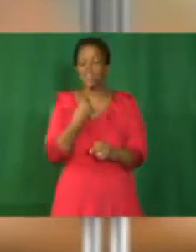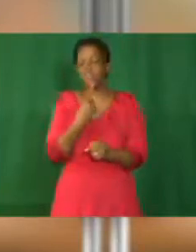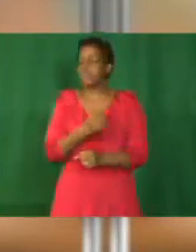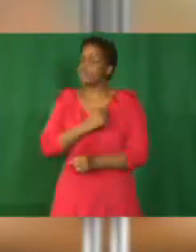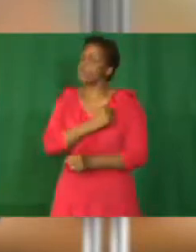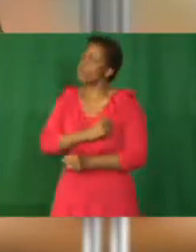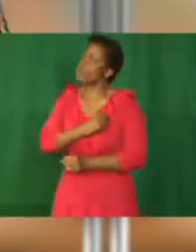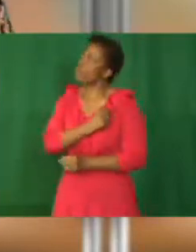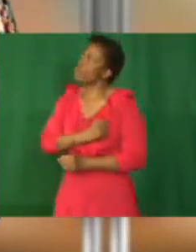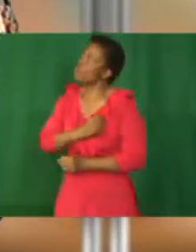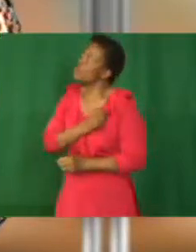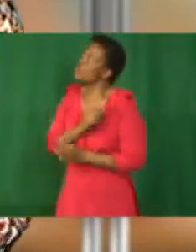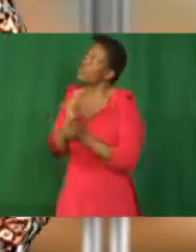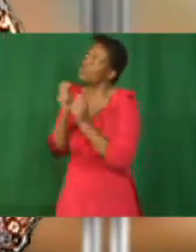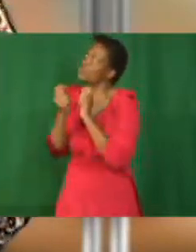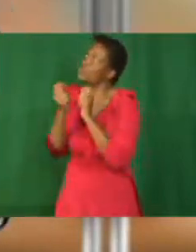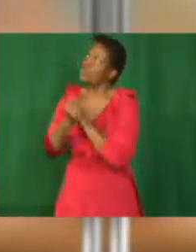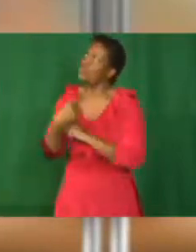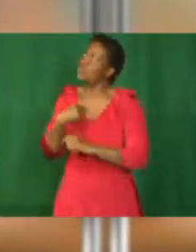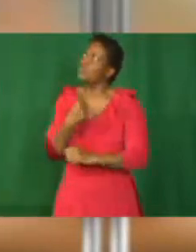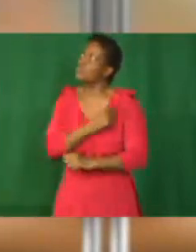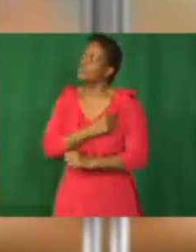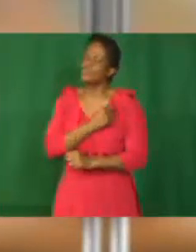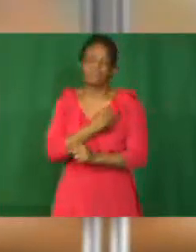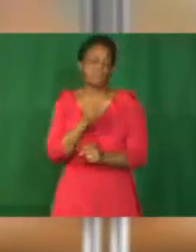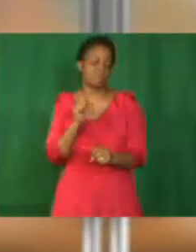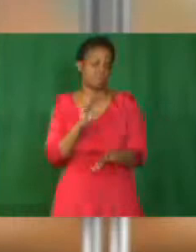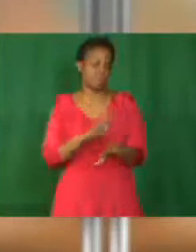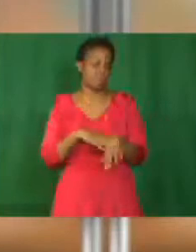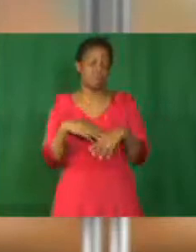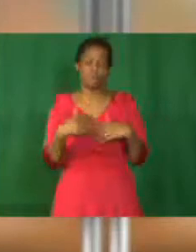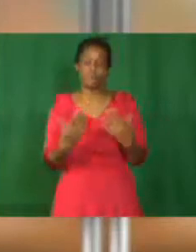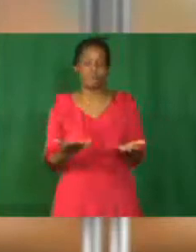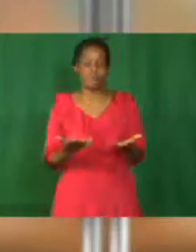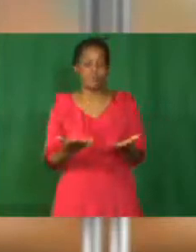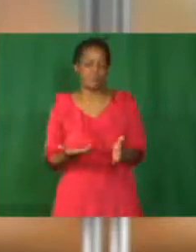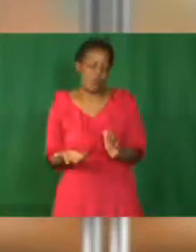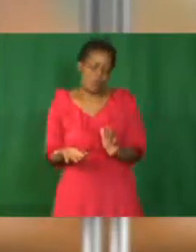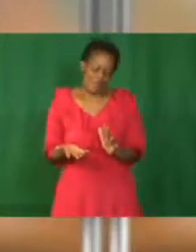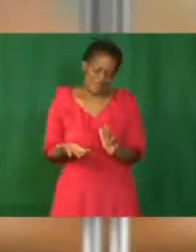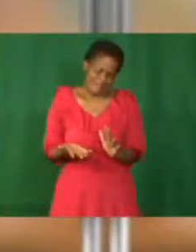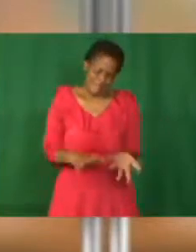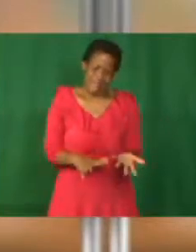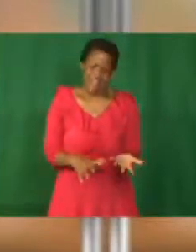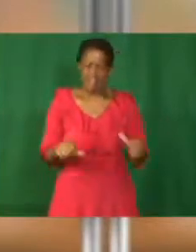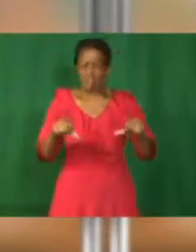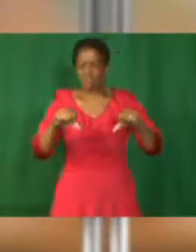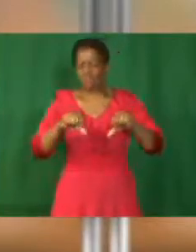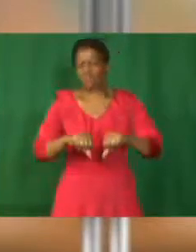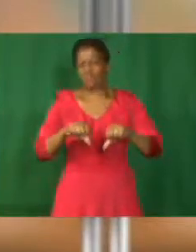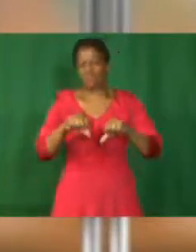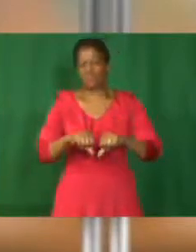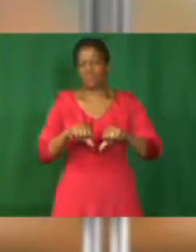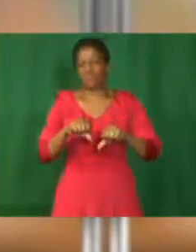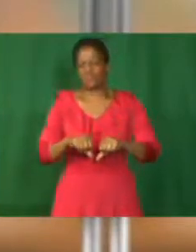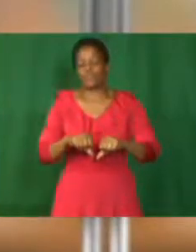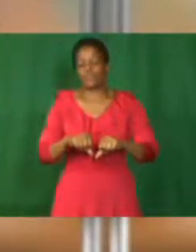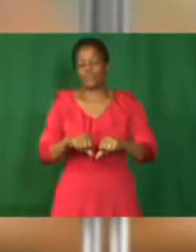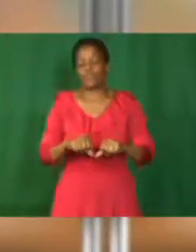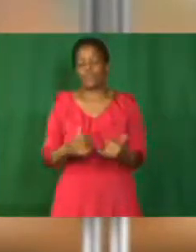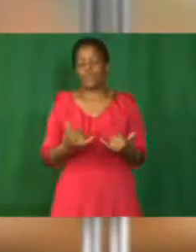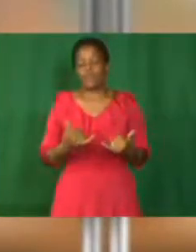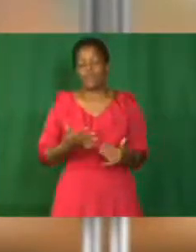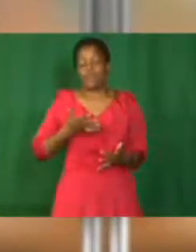and a shameful death. So let us look at lessons learned from now the choosing